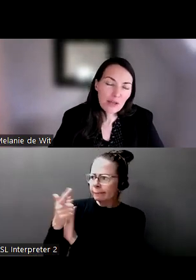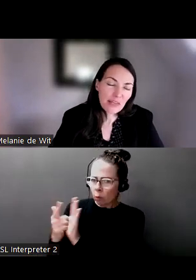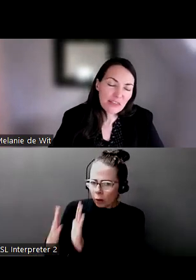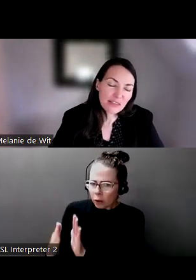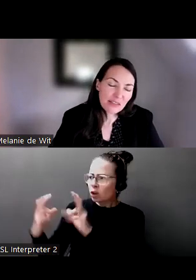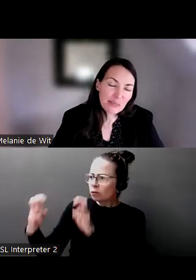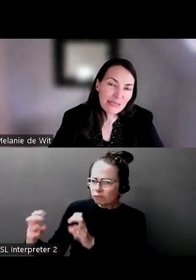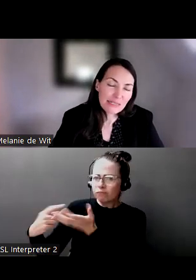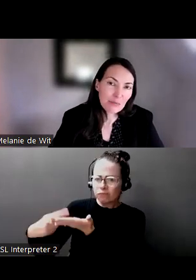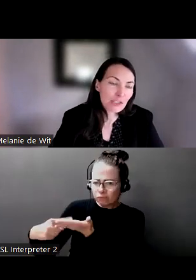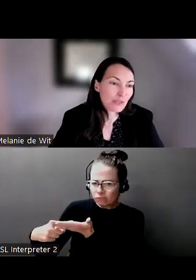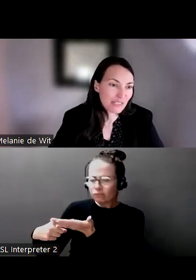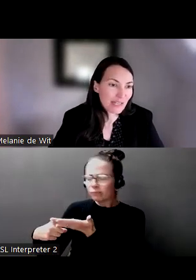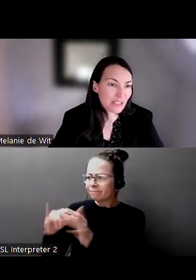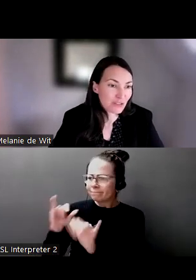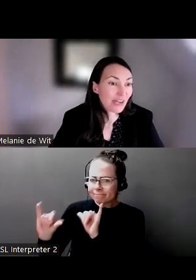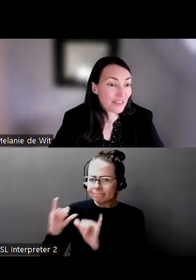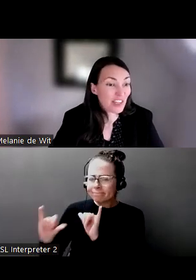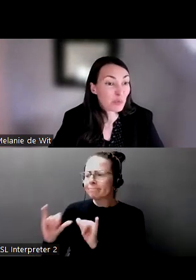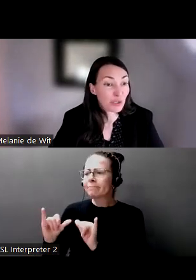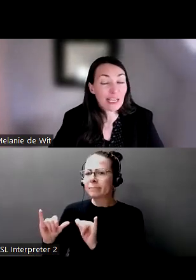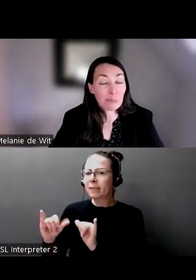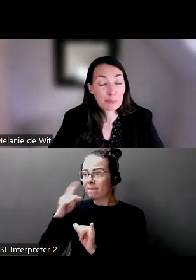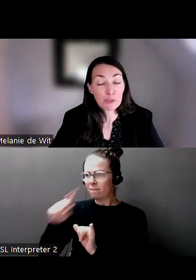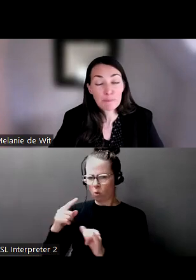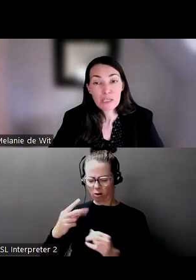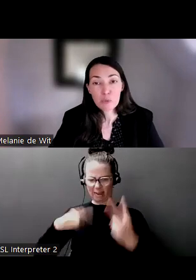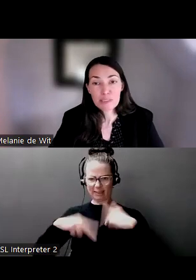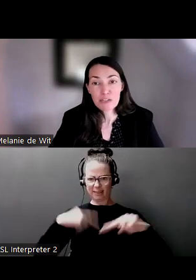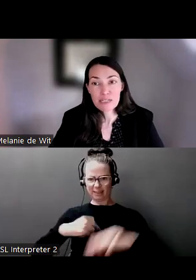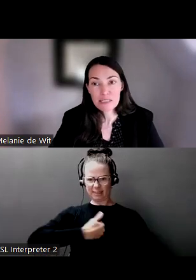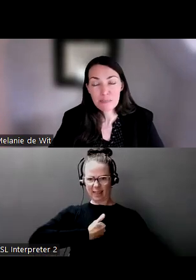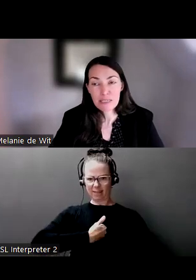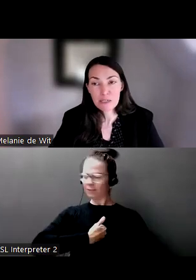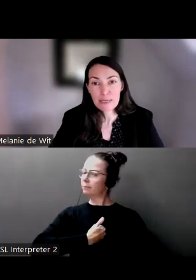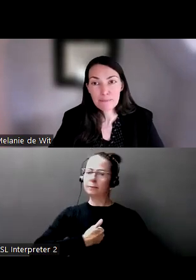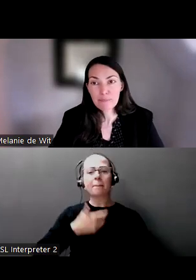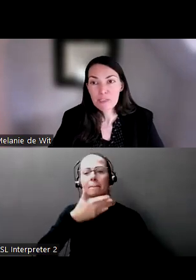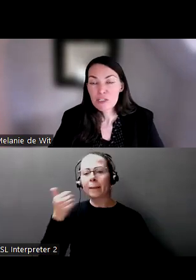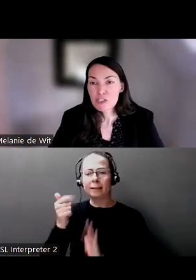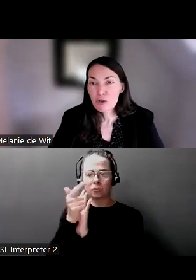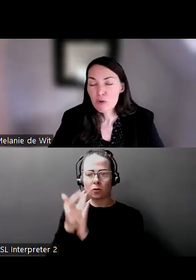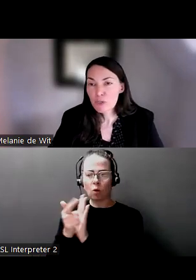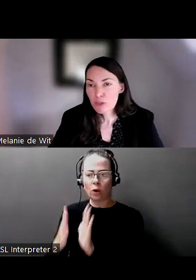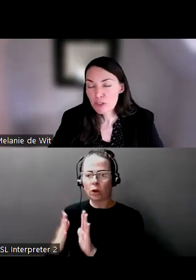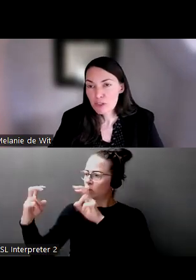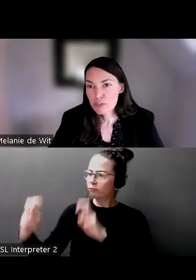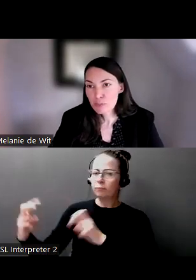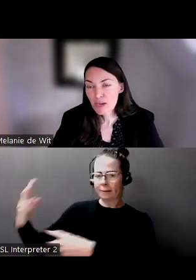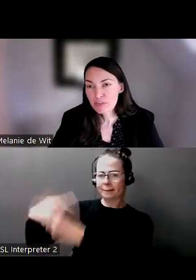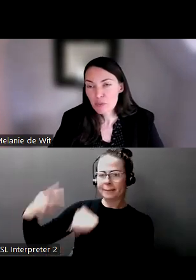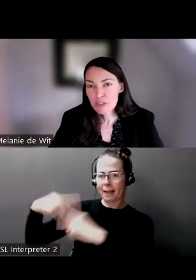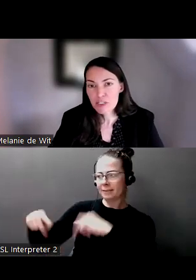later on they think that they may need someone to attest to the fact that they were capable when they granted the POA. So, you know,